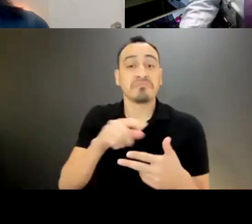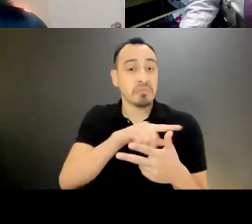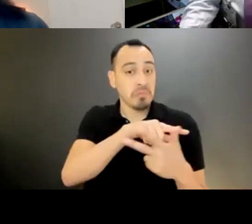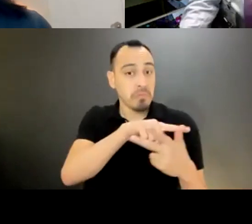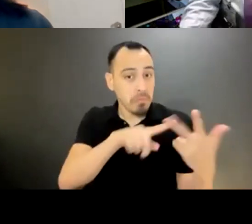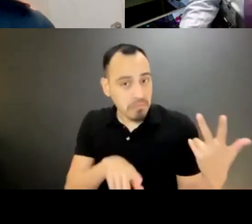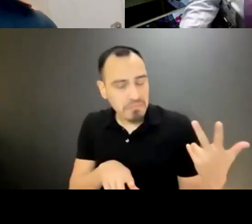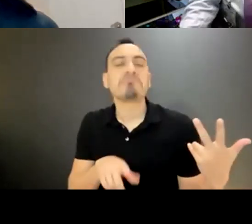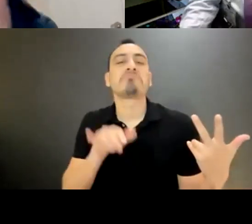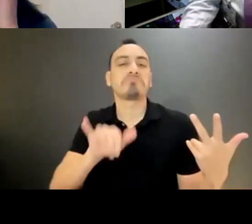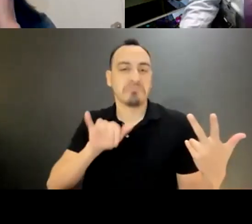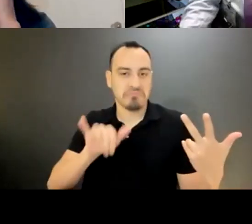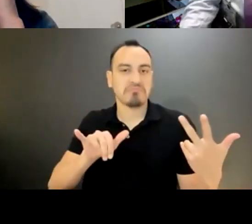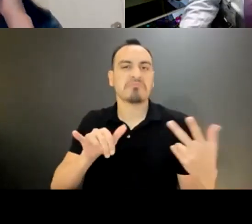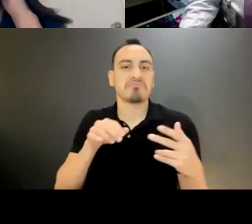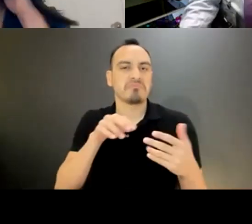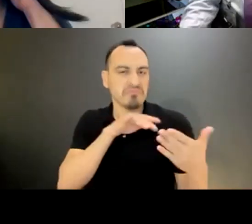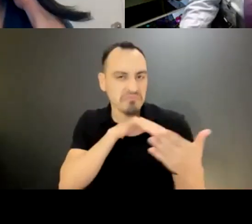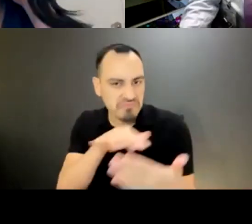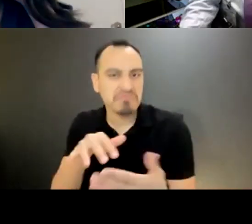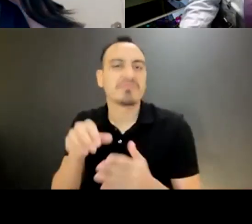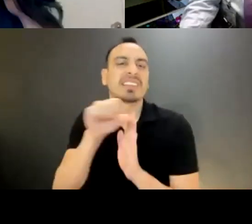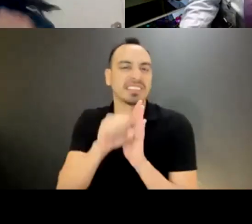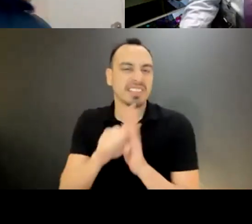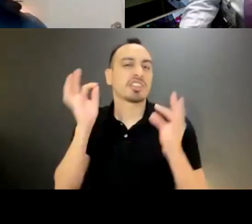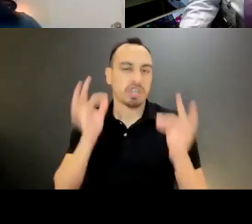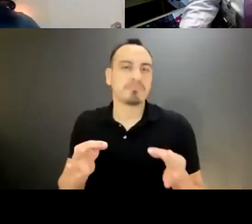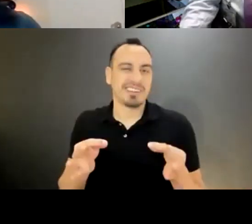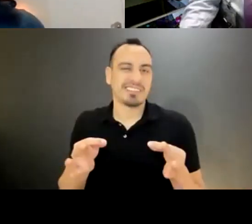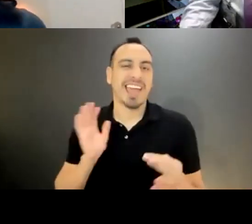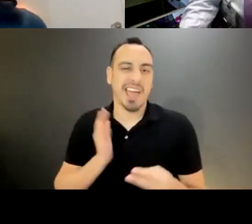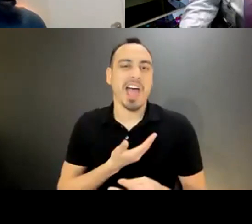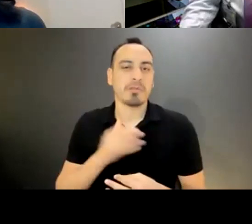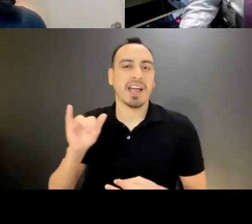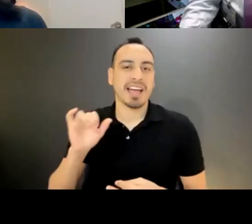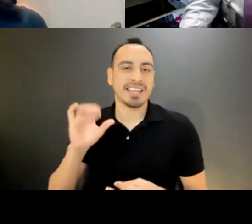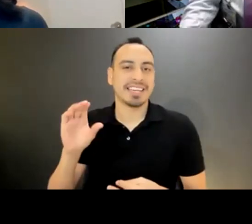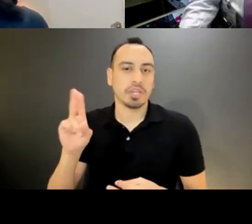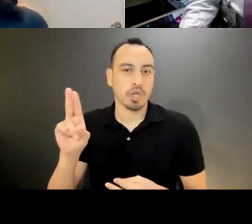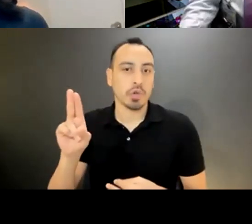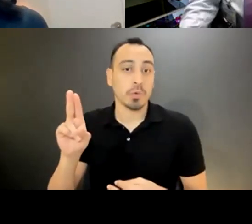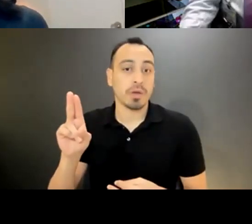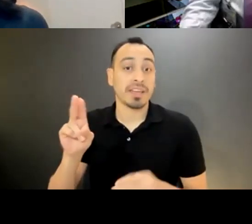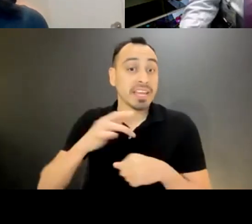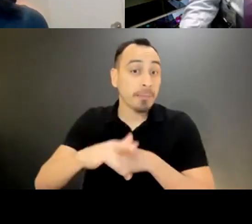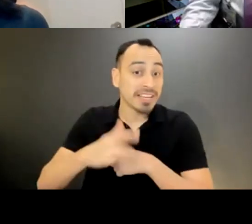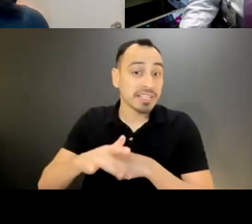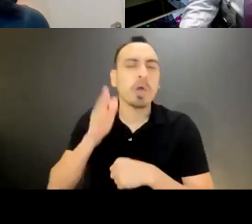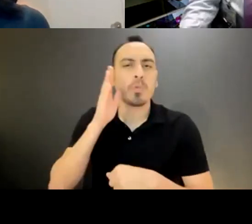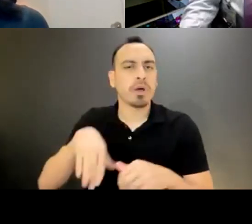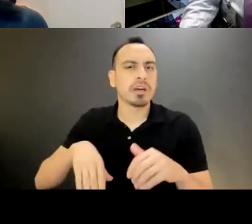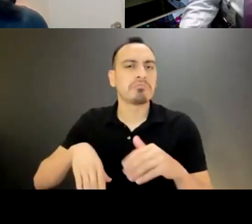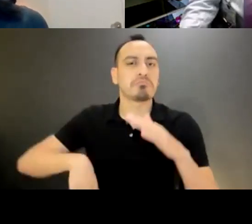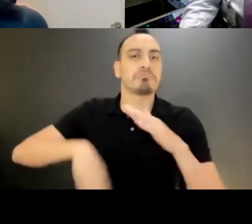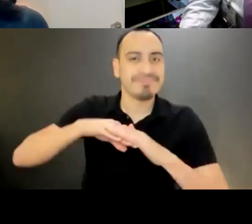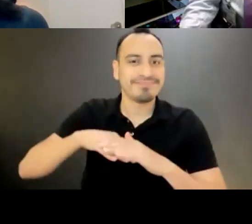determined that our ICU capacity for the region would go up to 19% by the end of the 4 weeks.